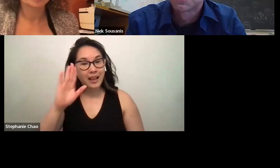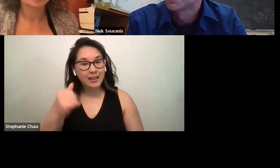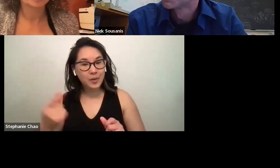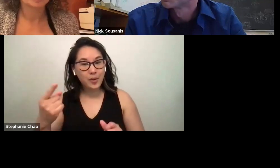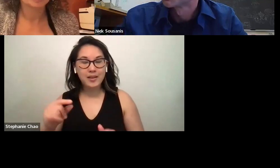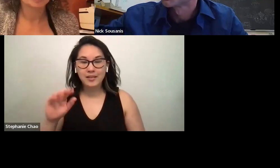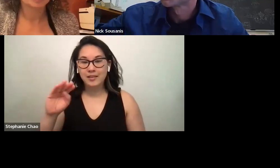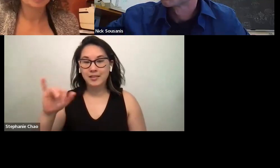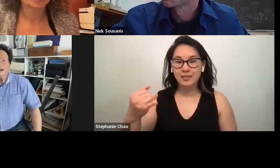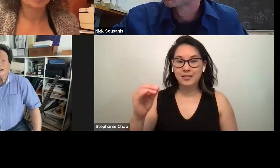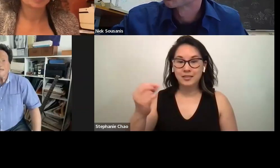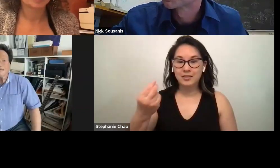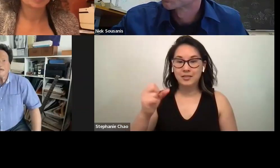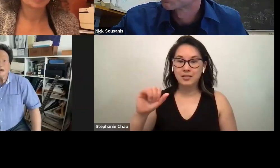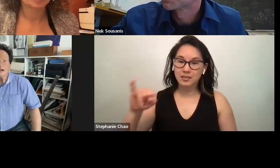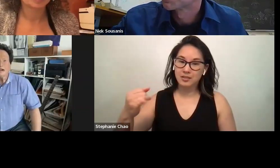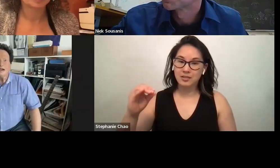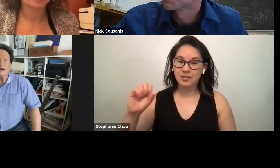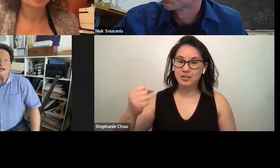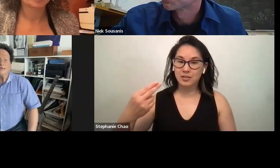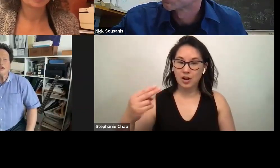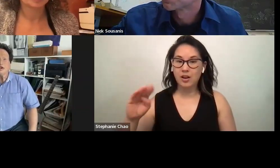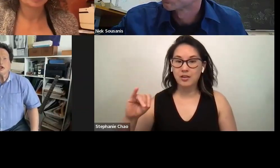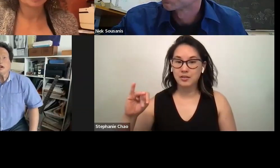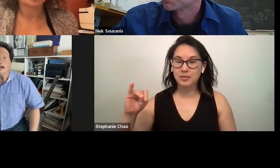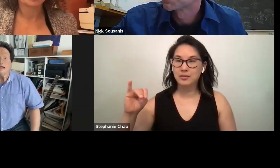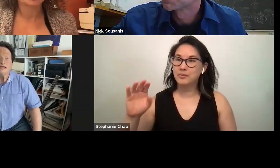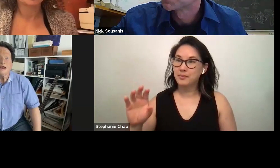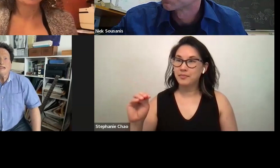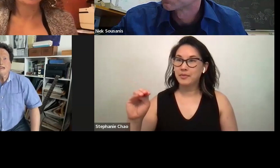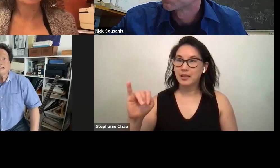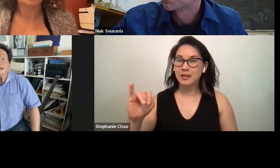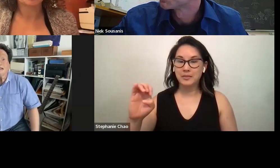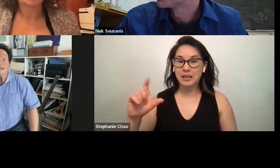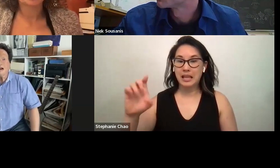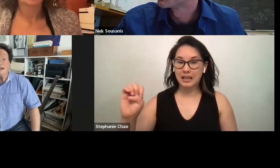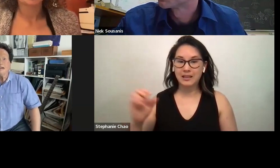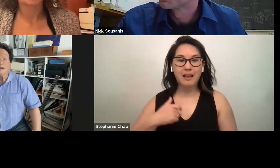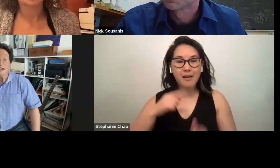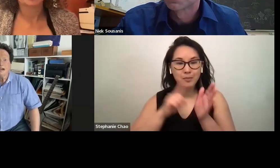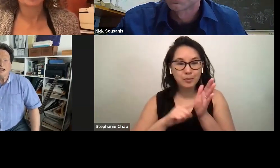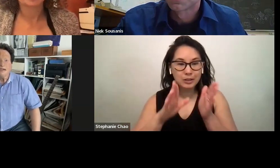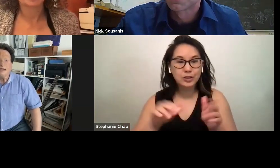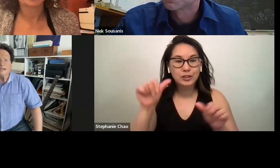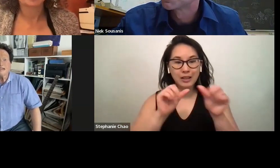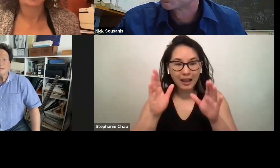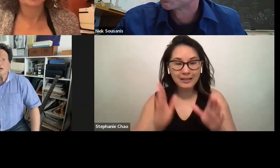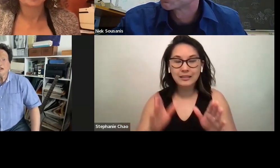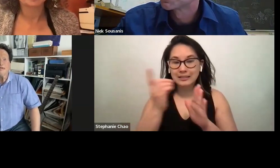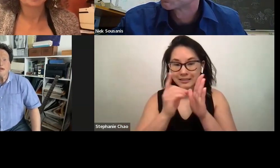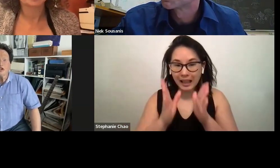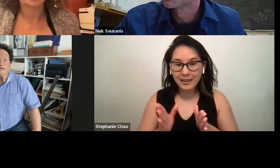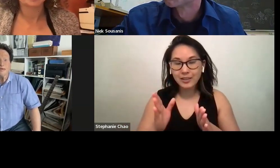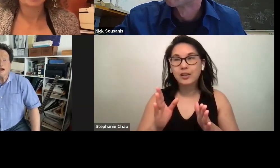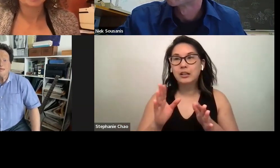Miele. I am a researcher and scientist and designer of